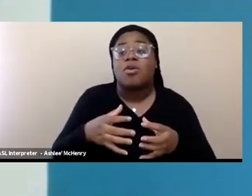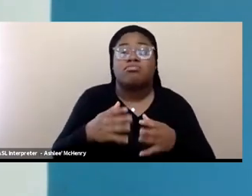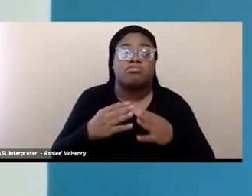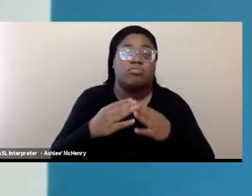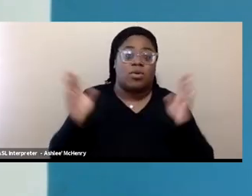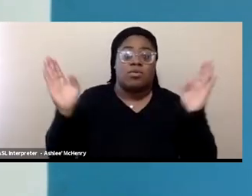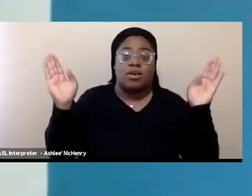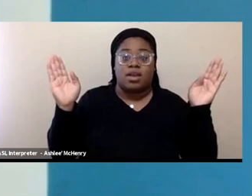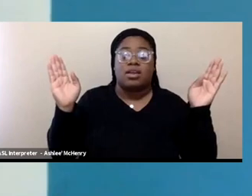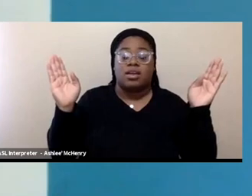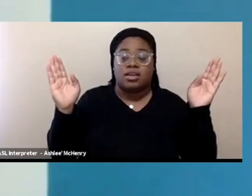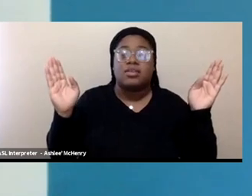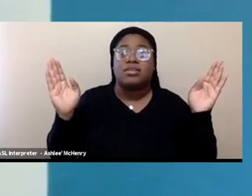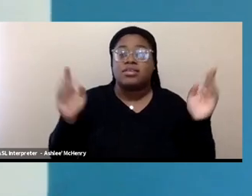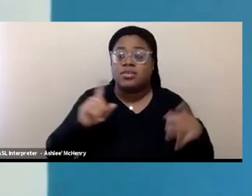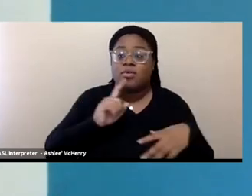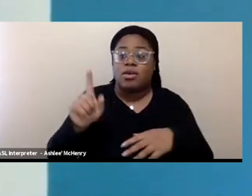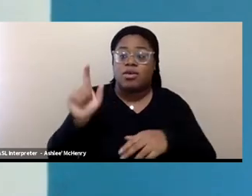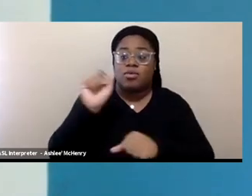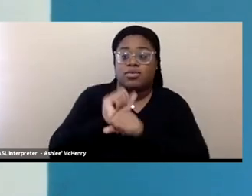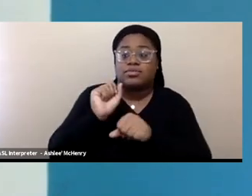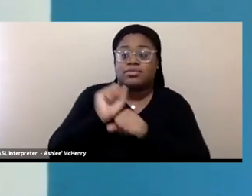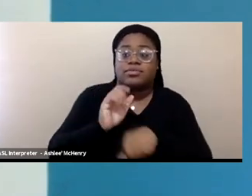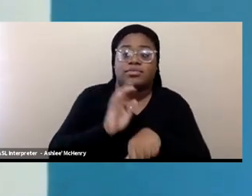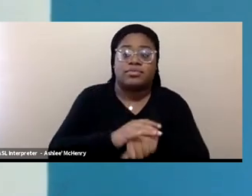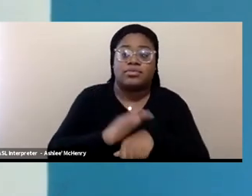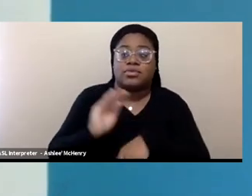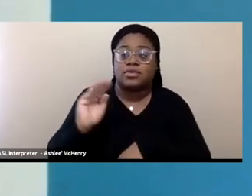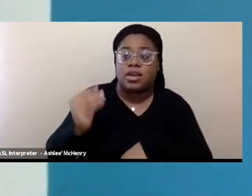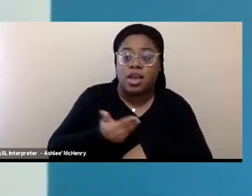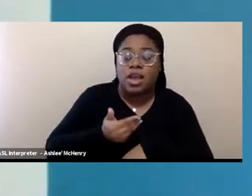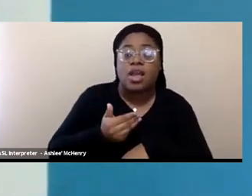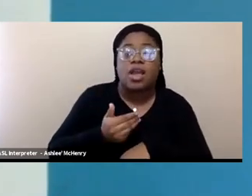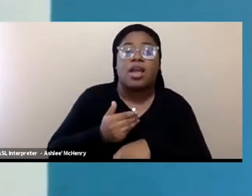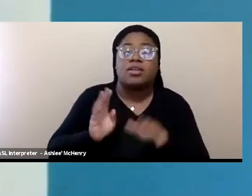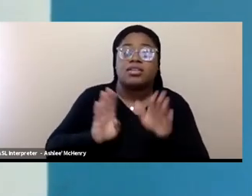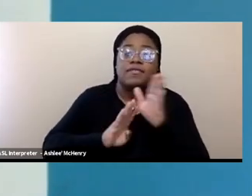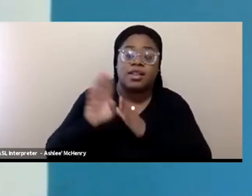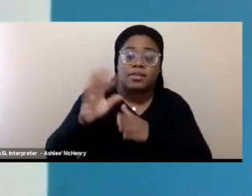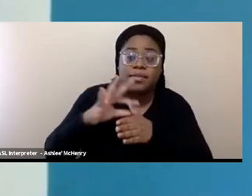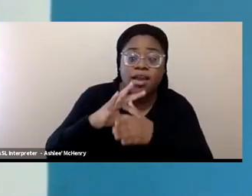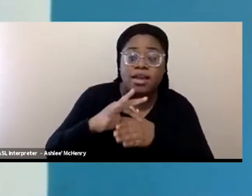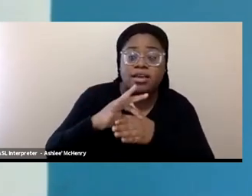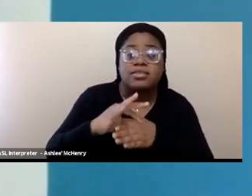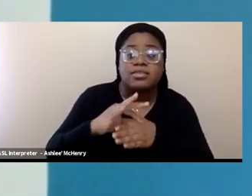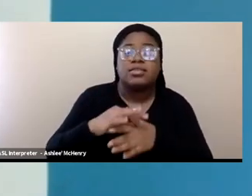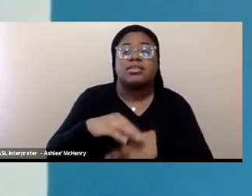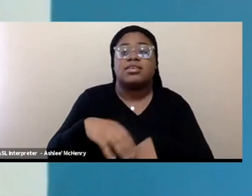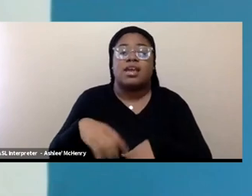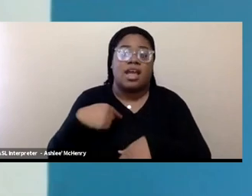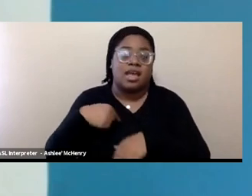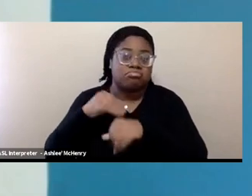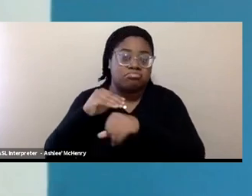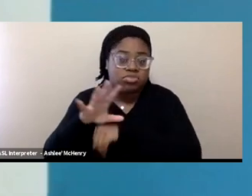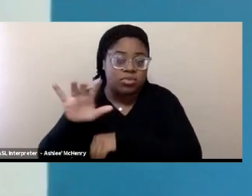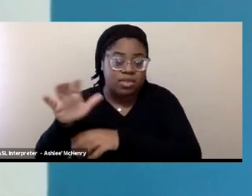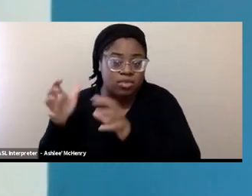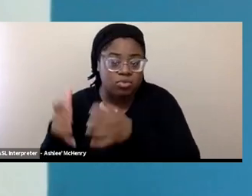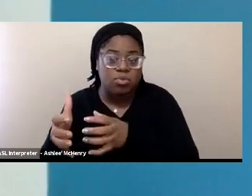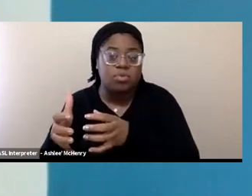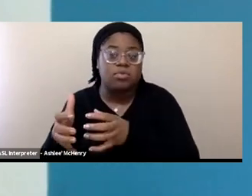worldwide working on work for hire, but also developing content, and I consult with the group just to sort